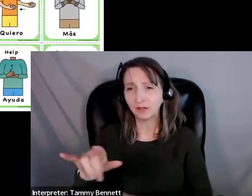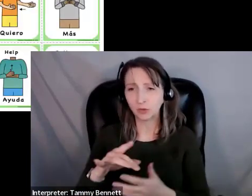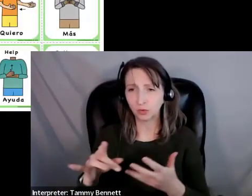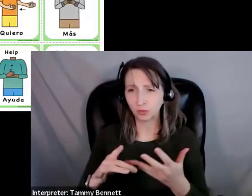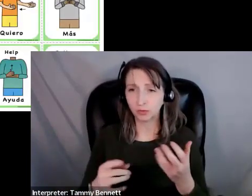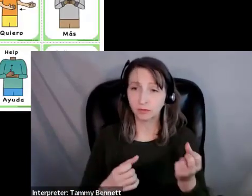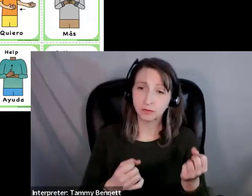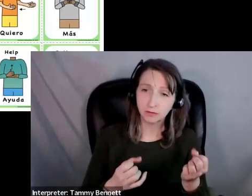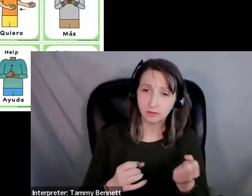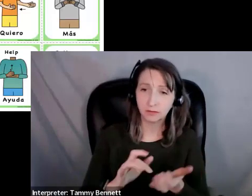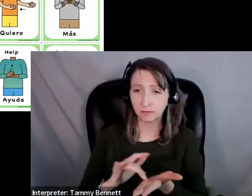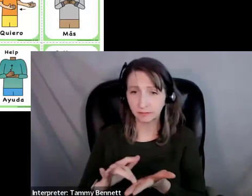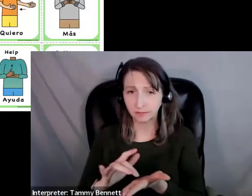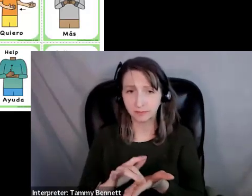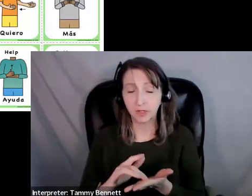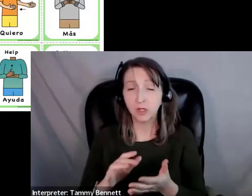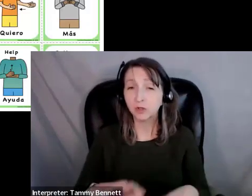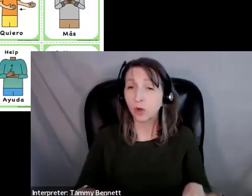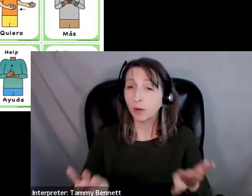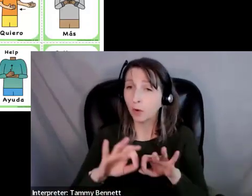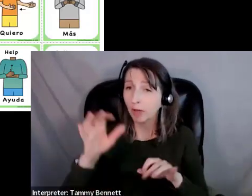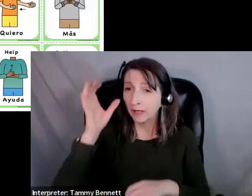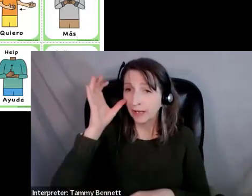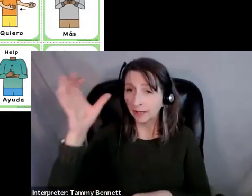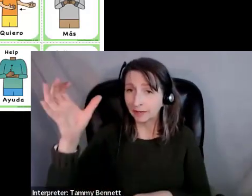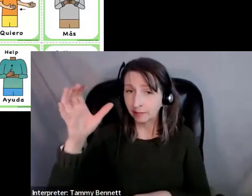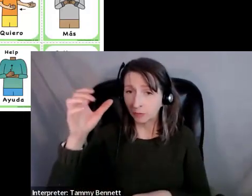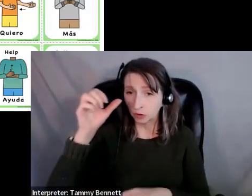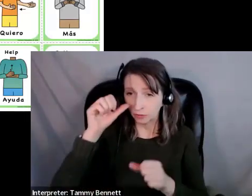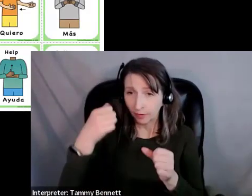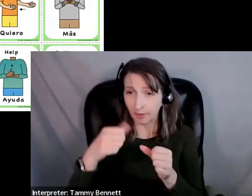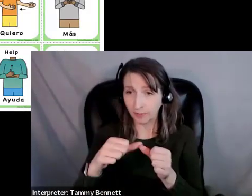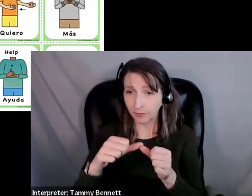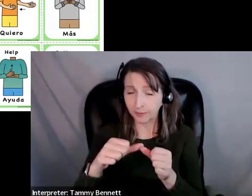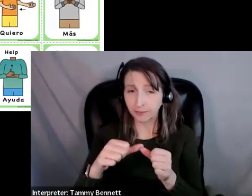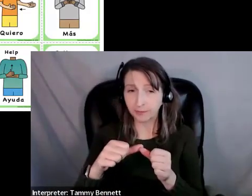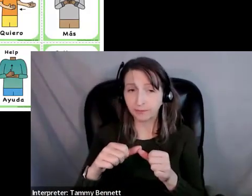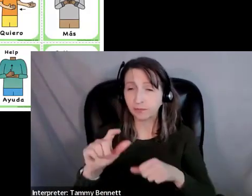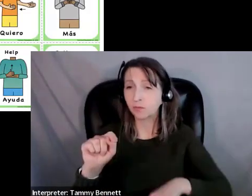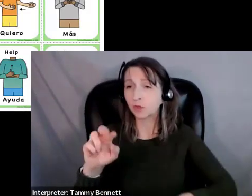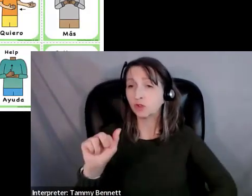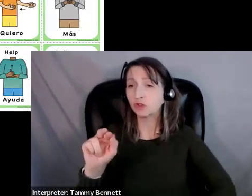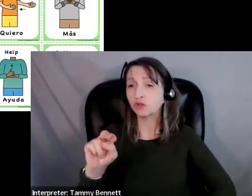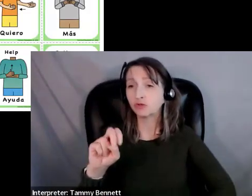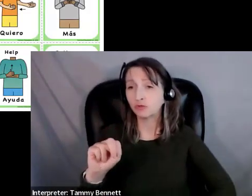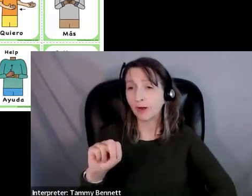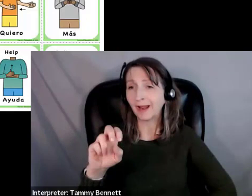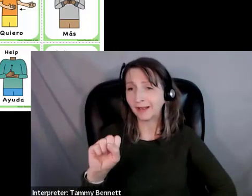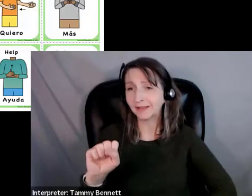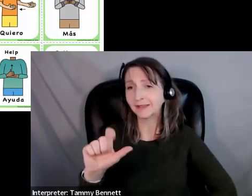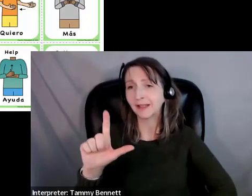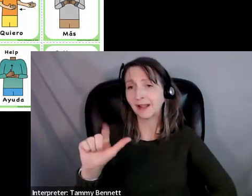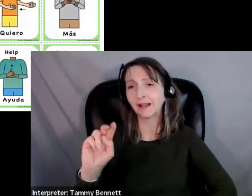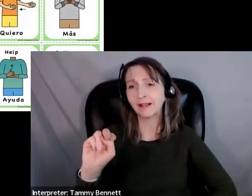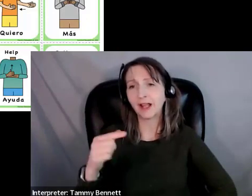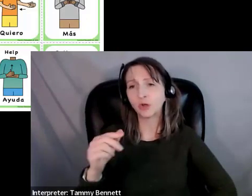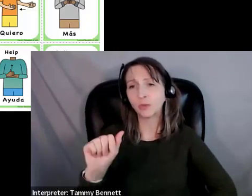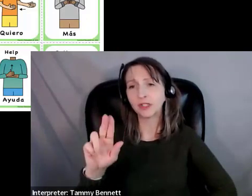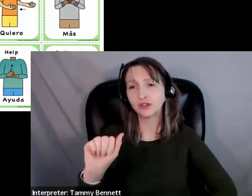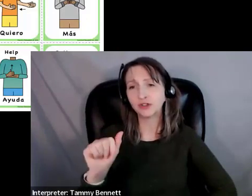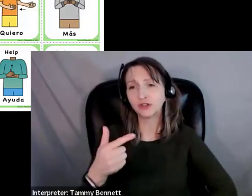So a very important concept to keep in mind is translanguaging. So I mean, providing exposures for every type